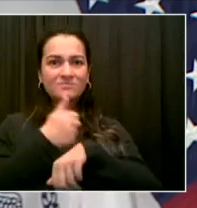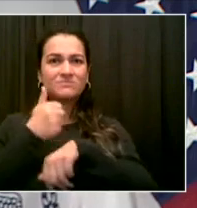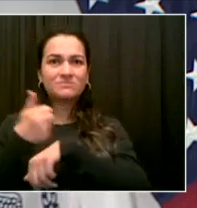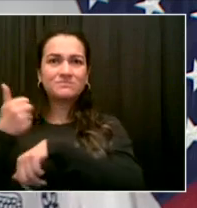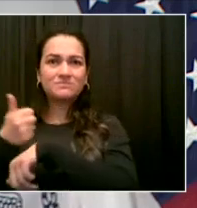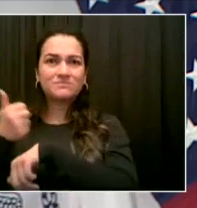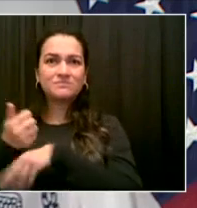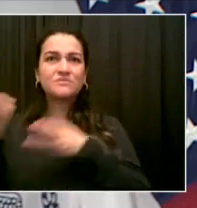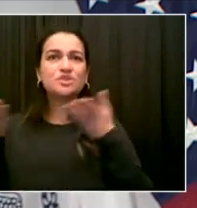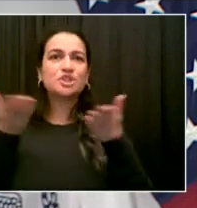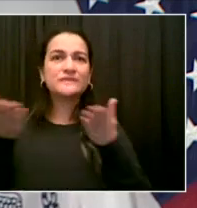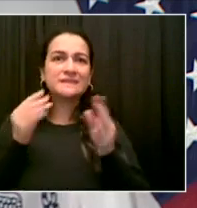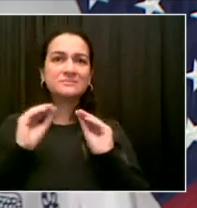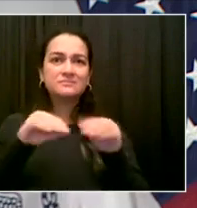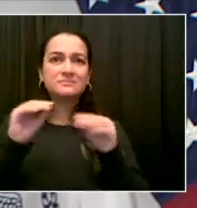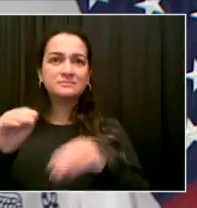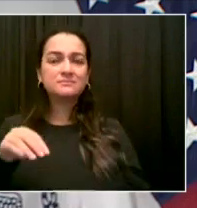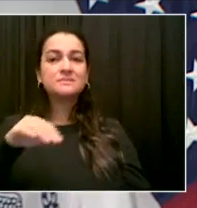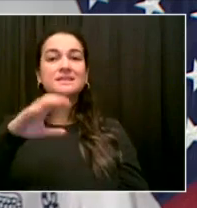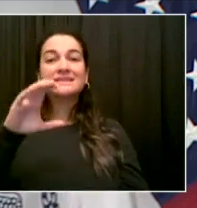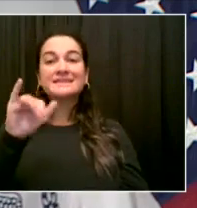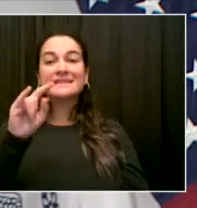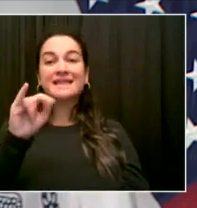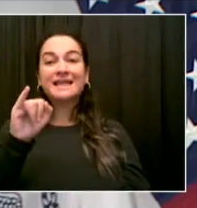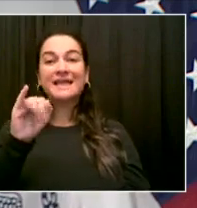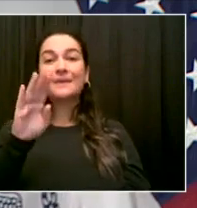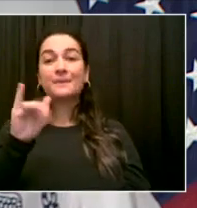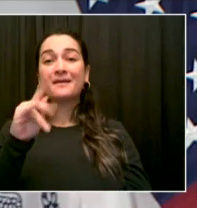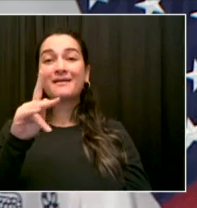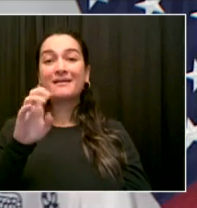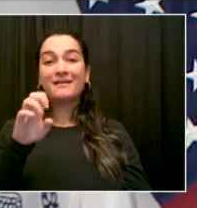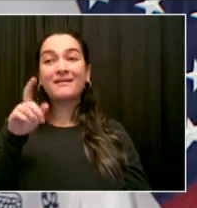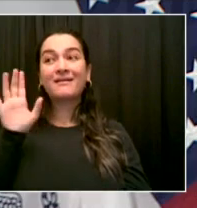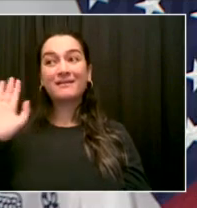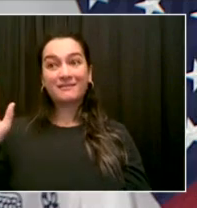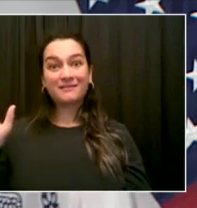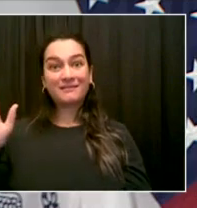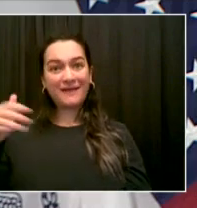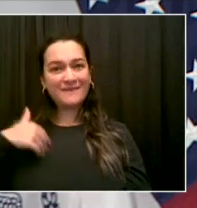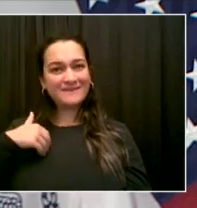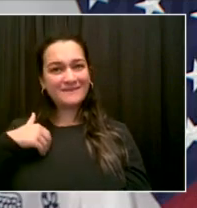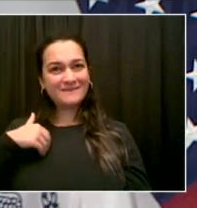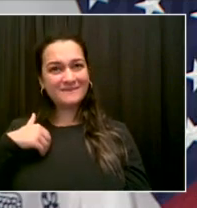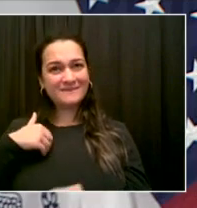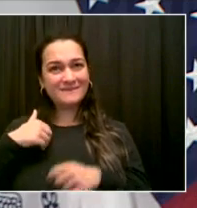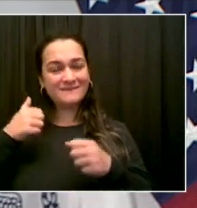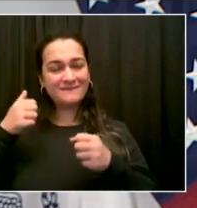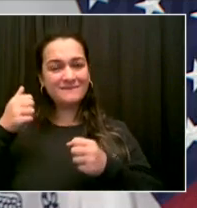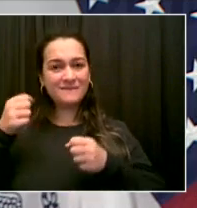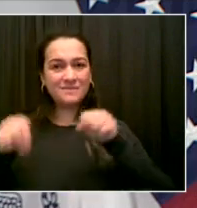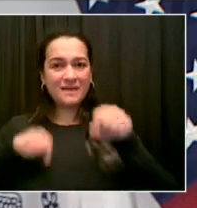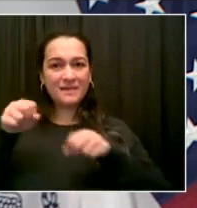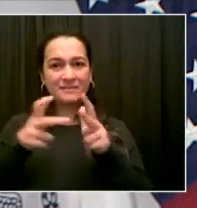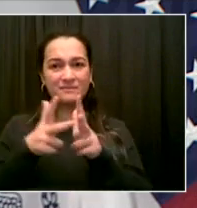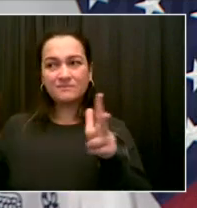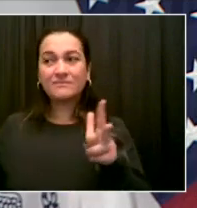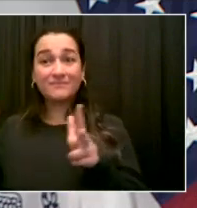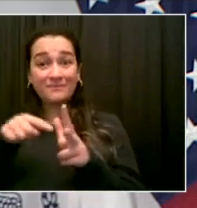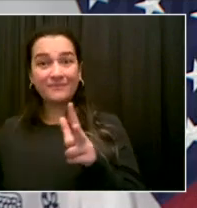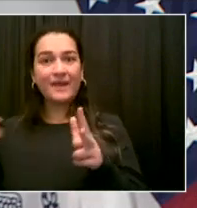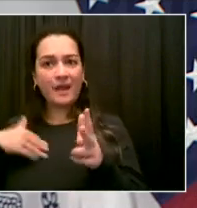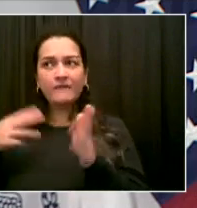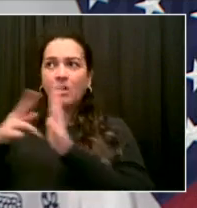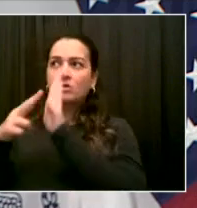city. So one thing that I think you've beautifully envisioned for the future of the city is that it's a city in which New Yorkers choose to